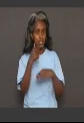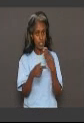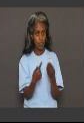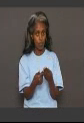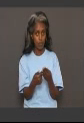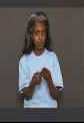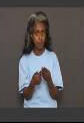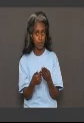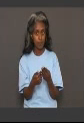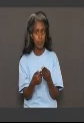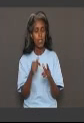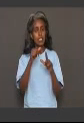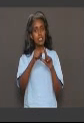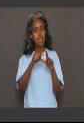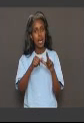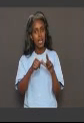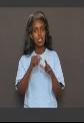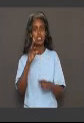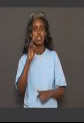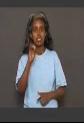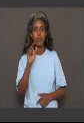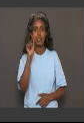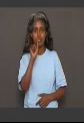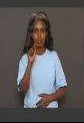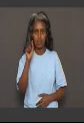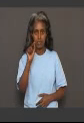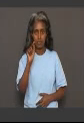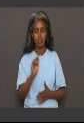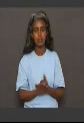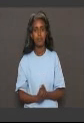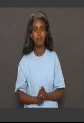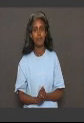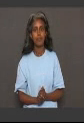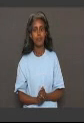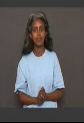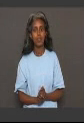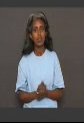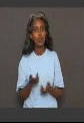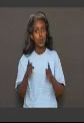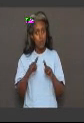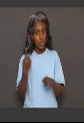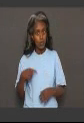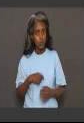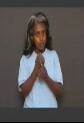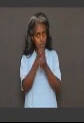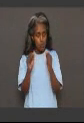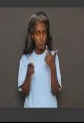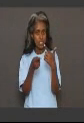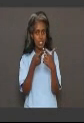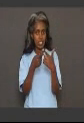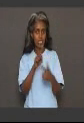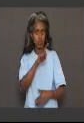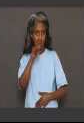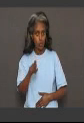Therefore, the angle is 70 degrees. When we solve the second